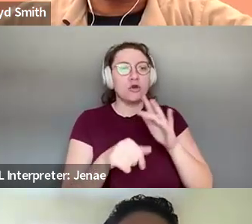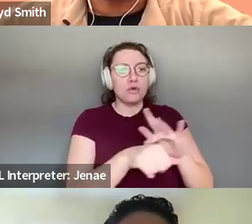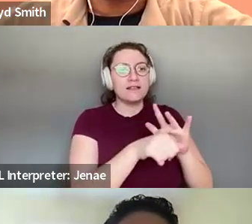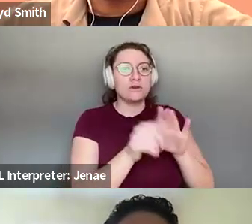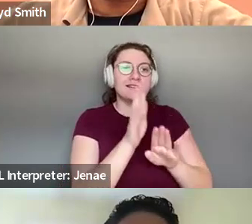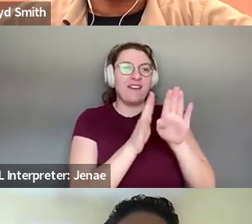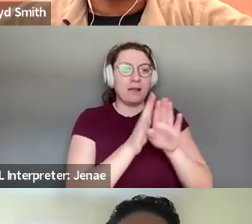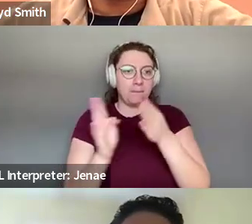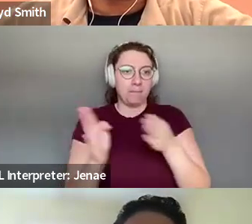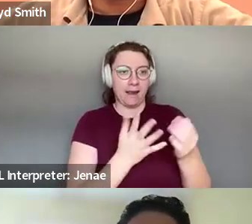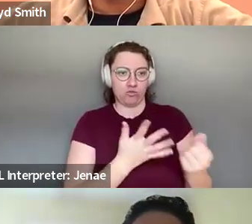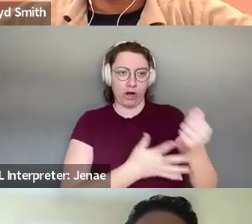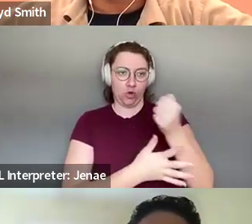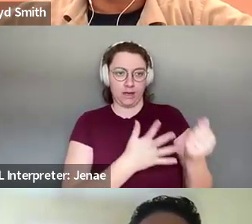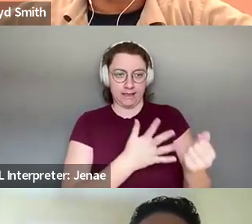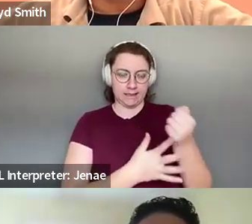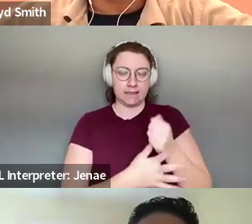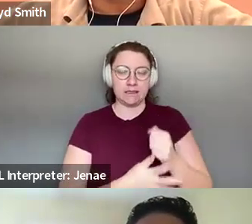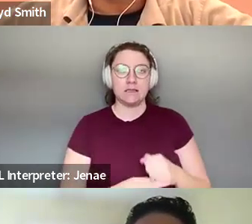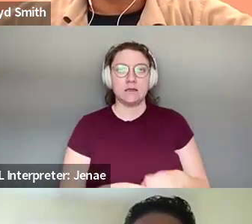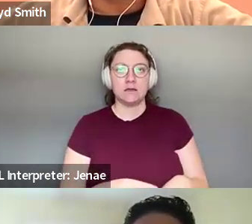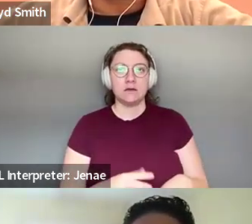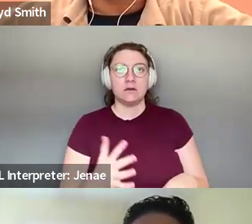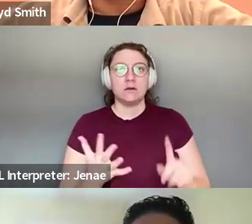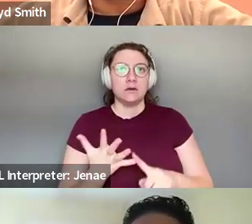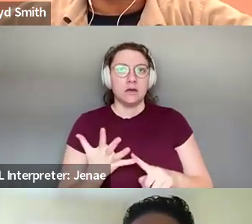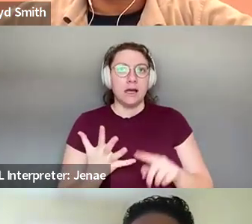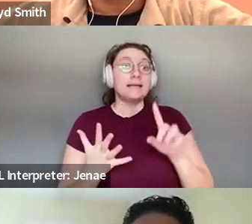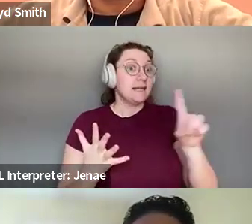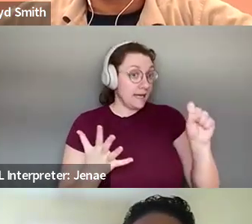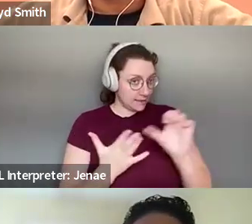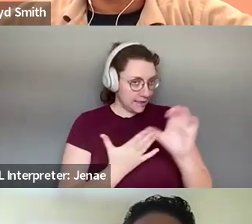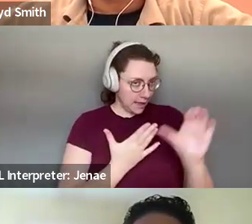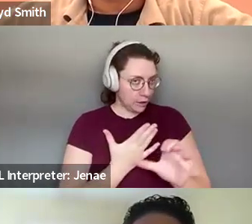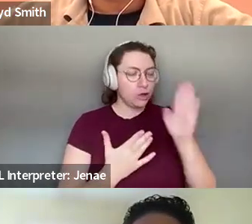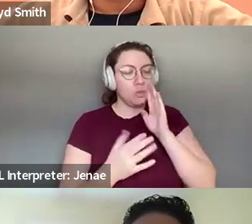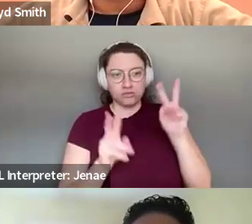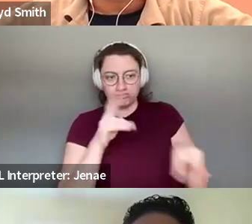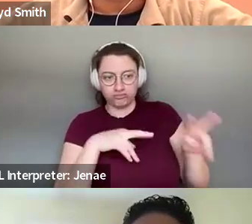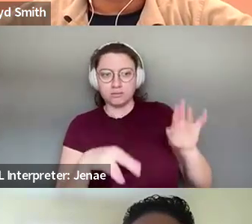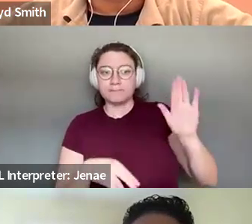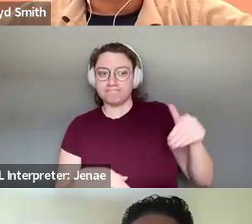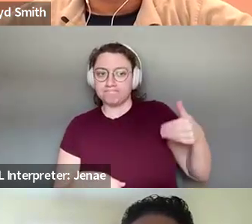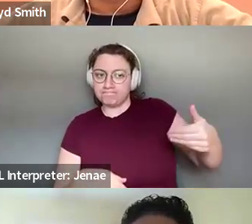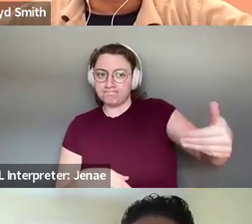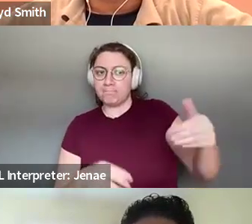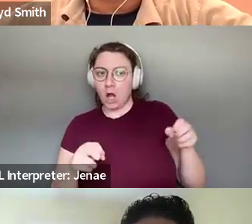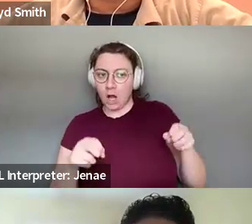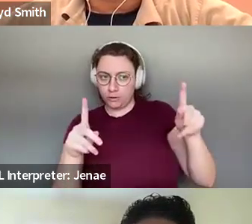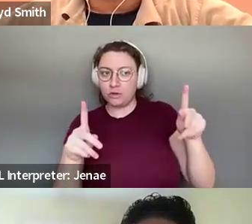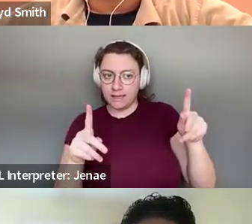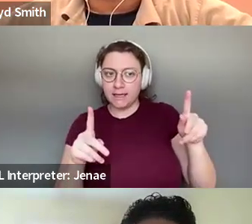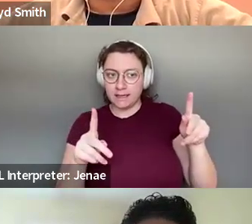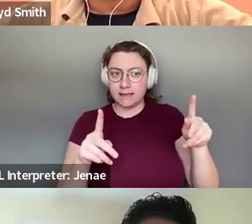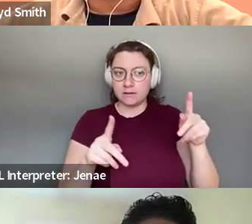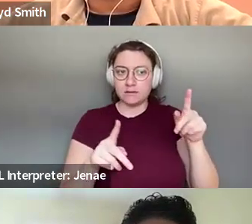development priorities. We are going to go to DDS's calendar and take a look at their upcoming opportunities for you